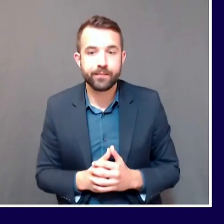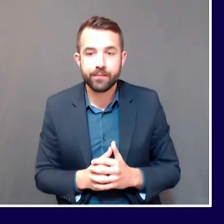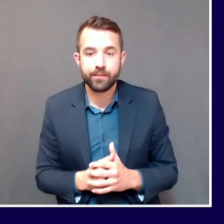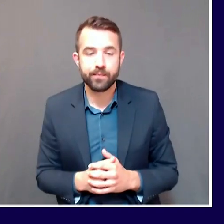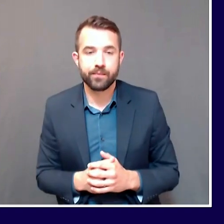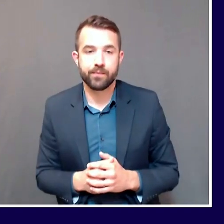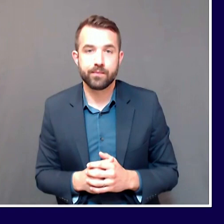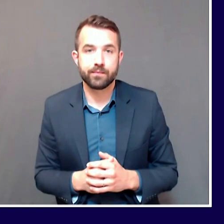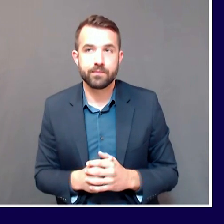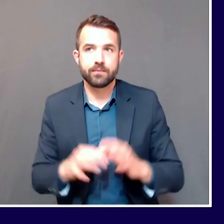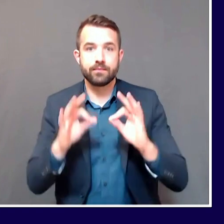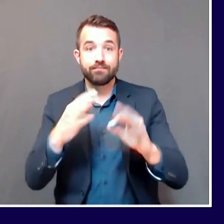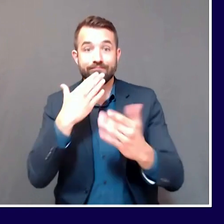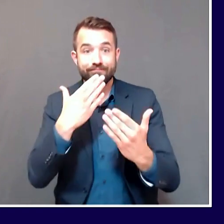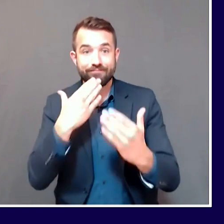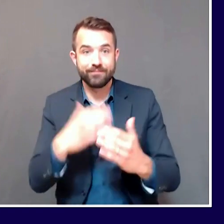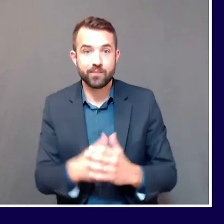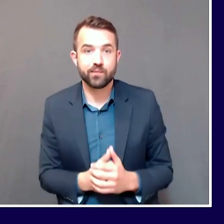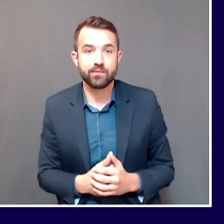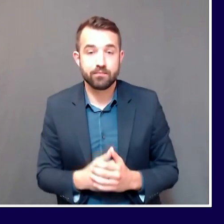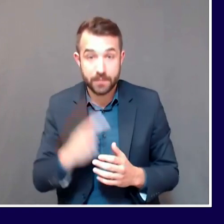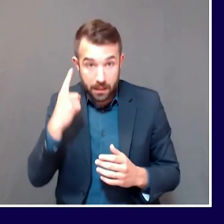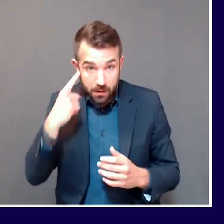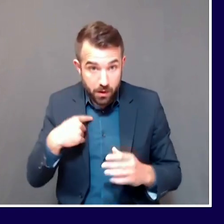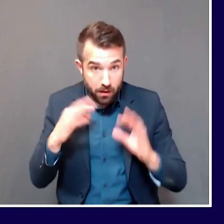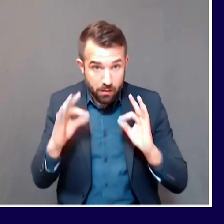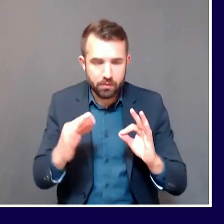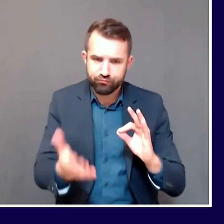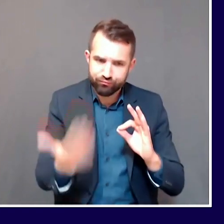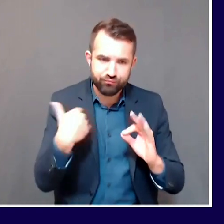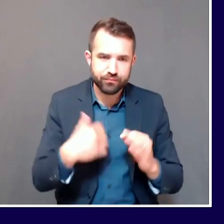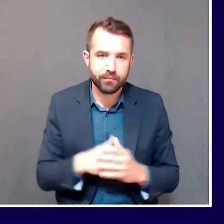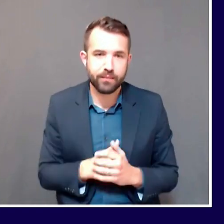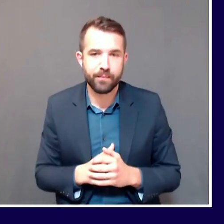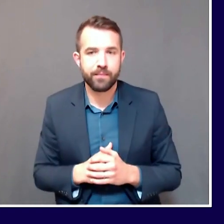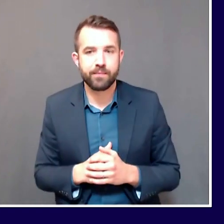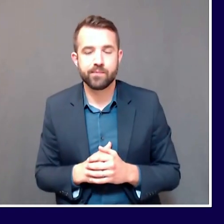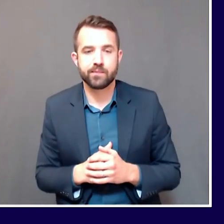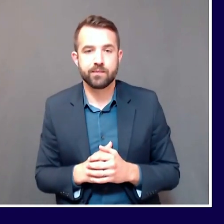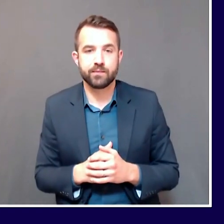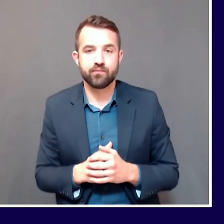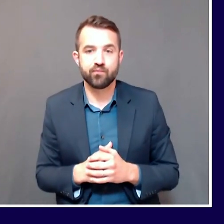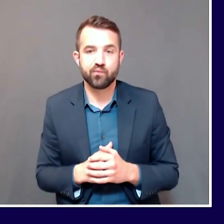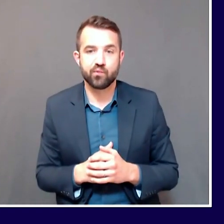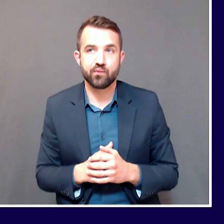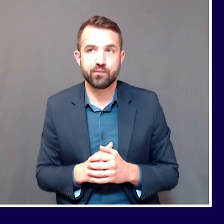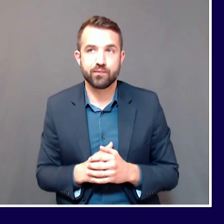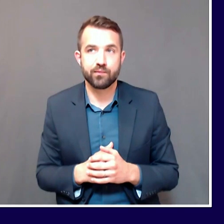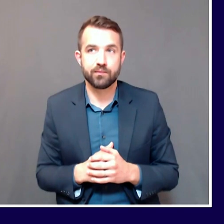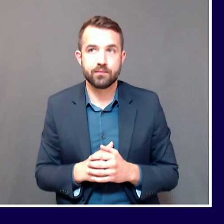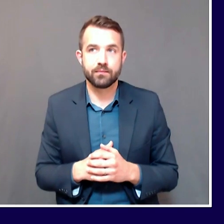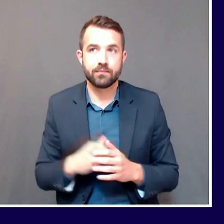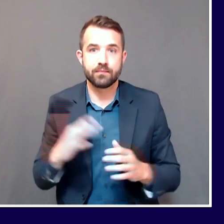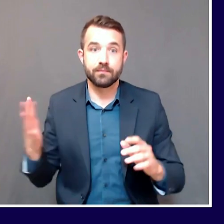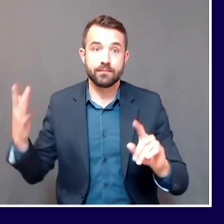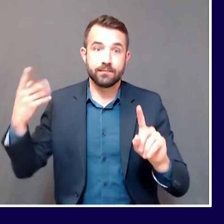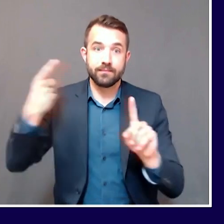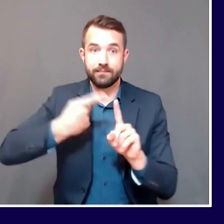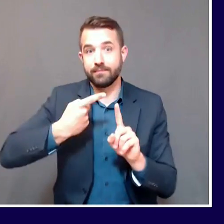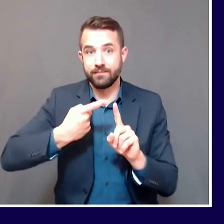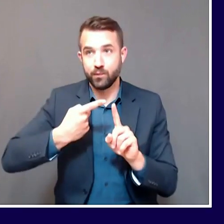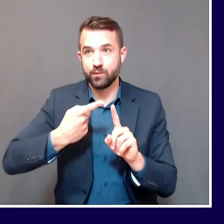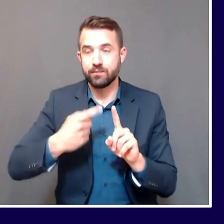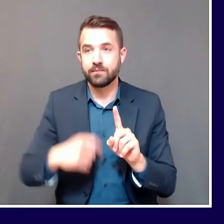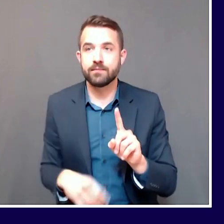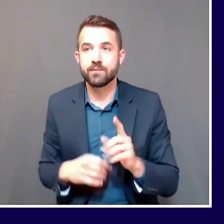Great. Thanks very much. Can you hear me? Yep. Go ahead, Kevin. Okay. I want to come back to the question about the new zip